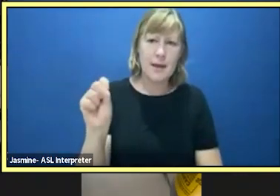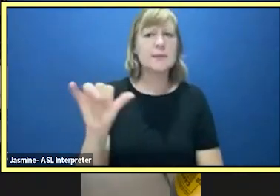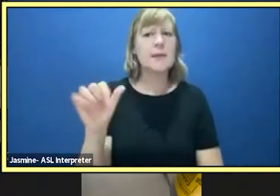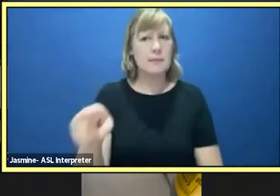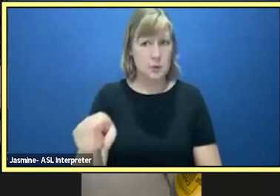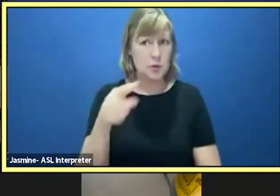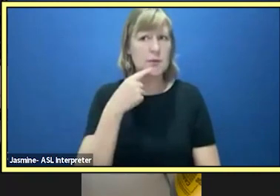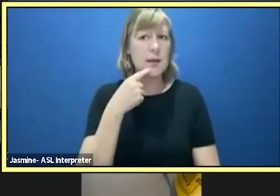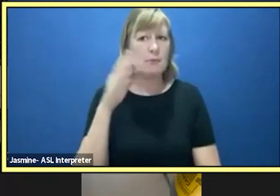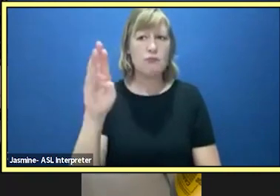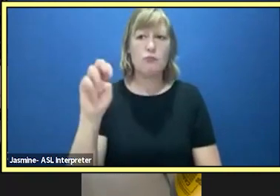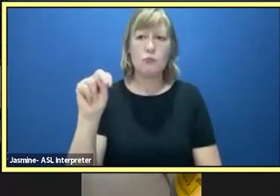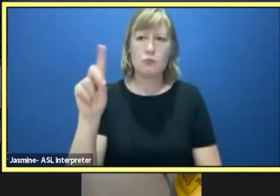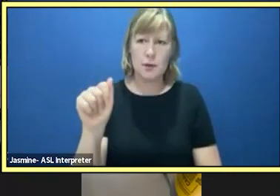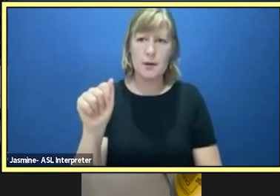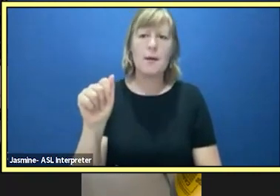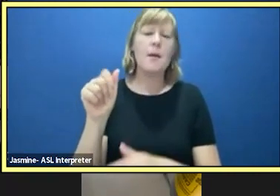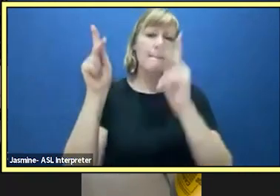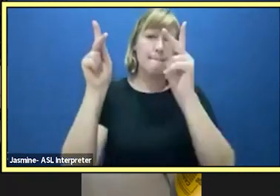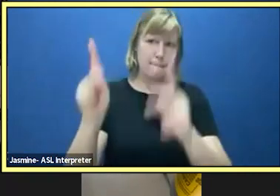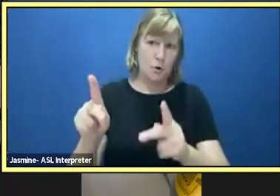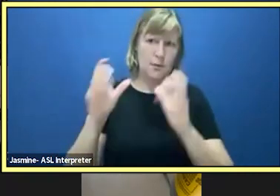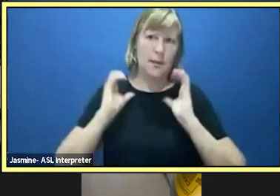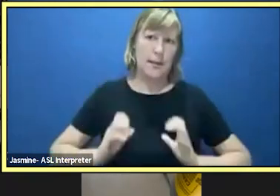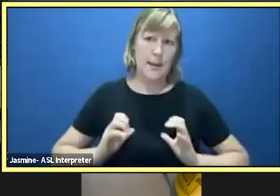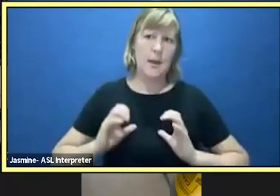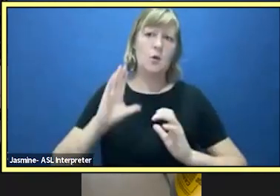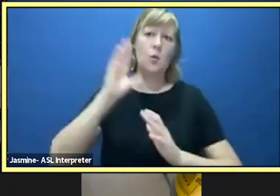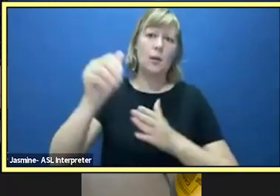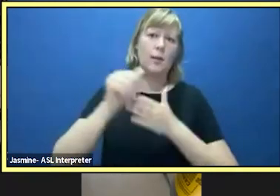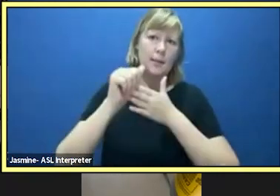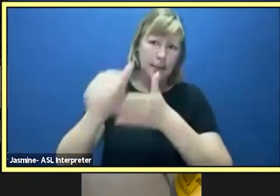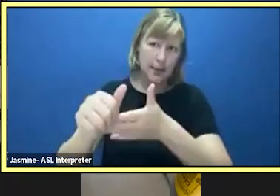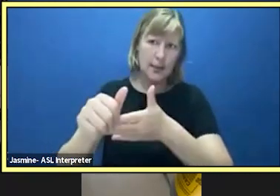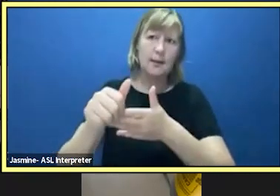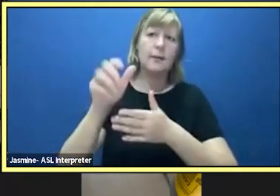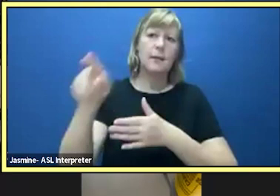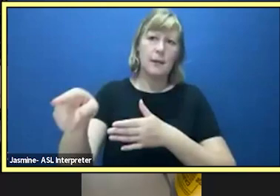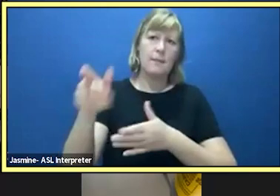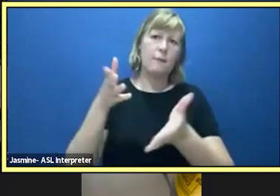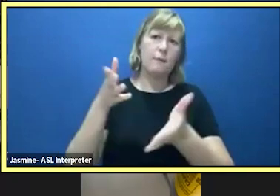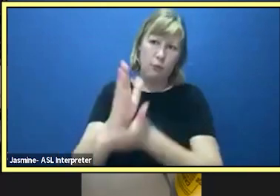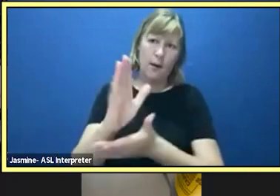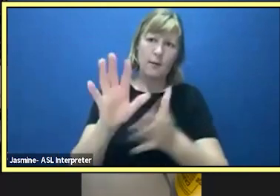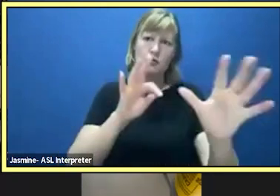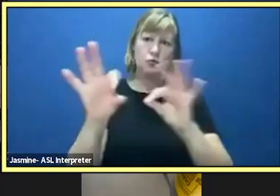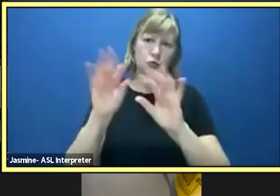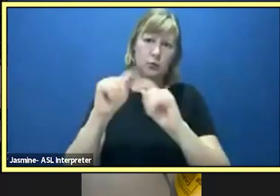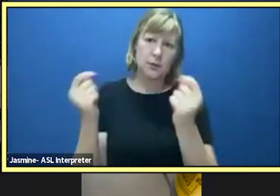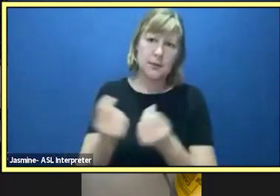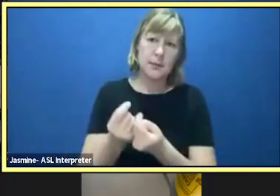it. They should be supported to choose their team and everything. But the certification standards don't seem to reflect